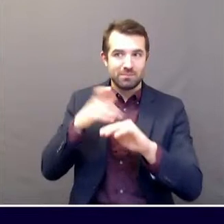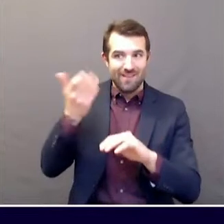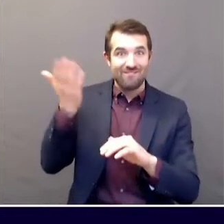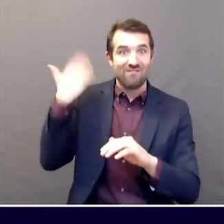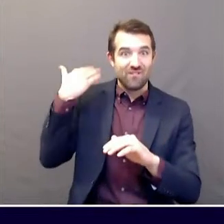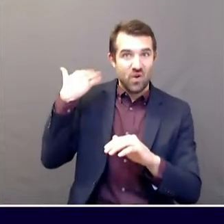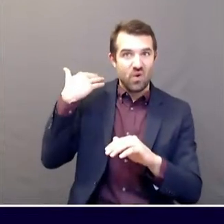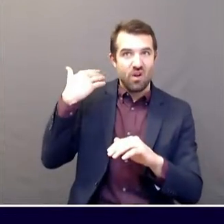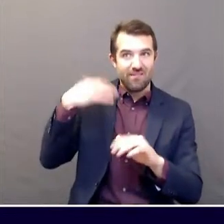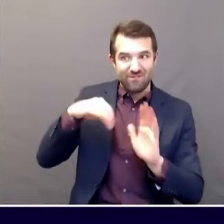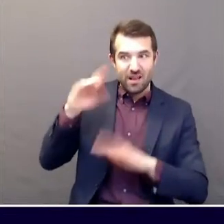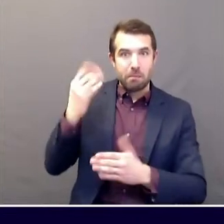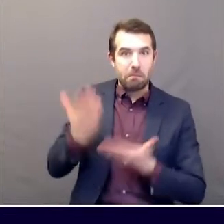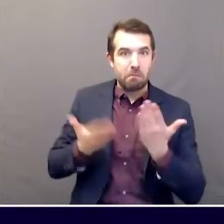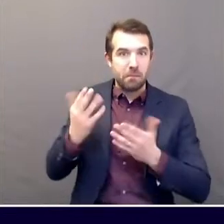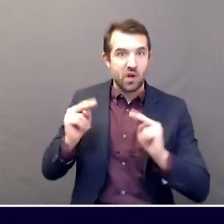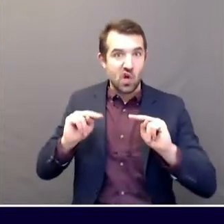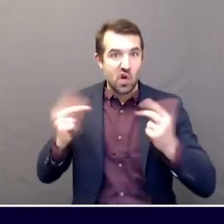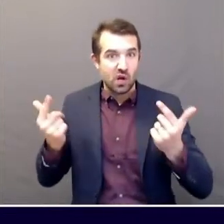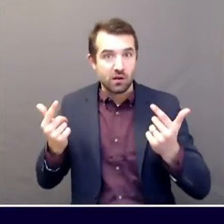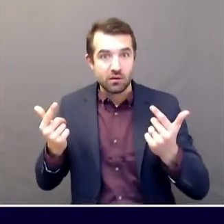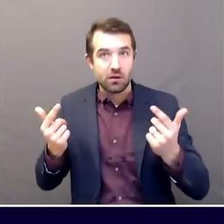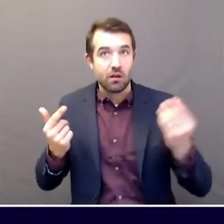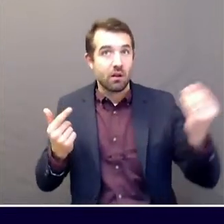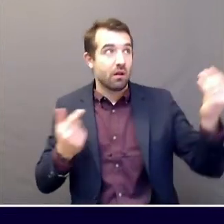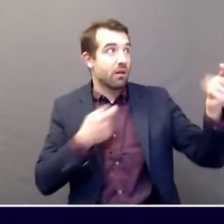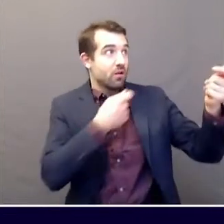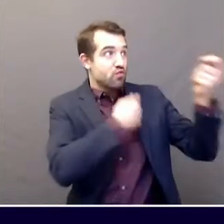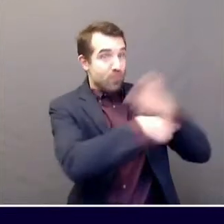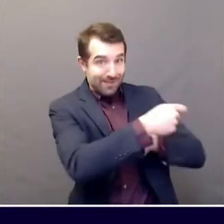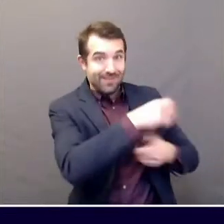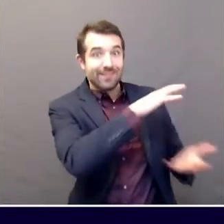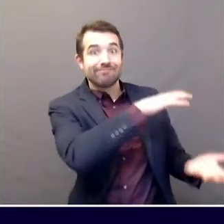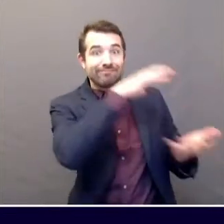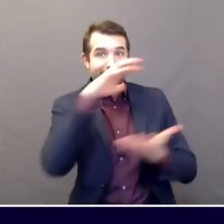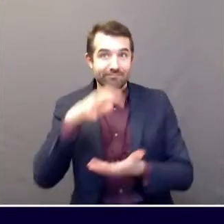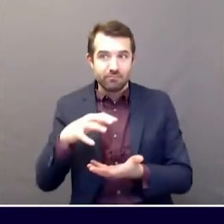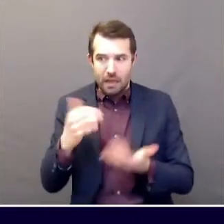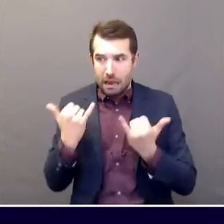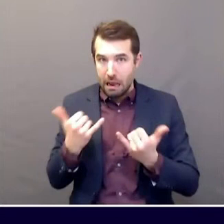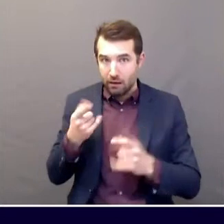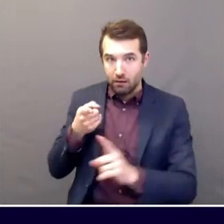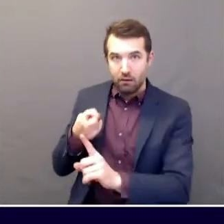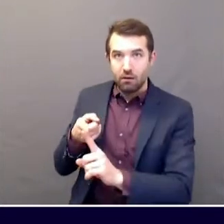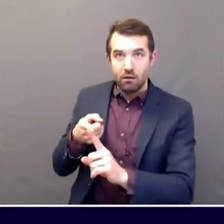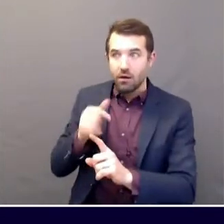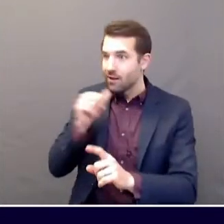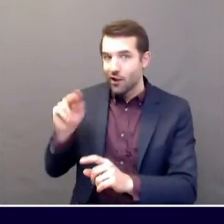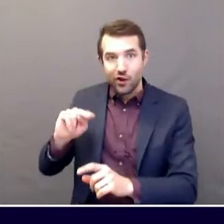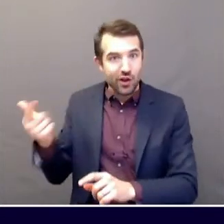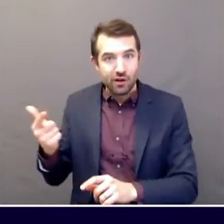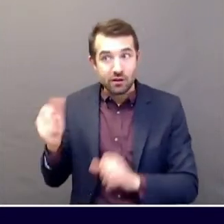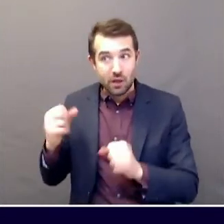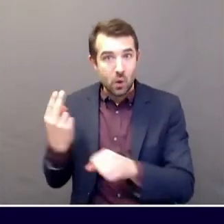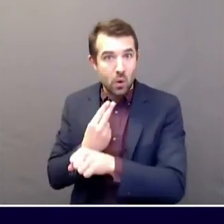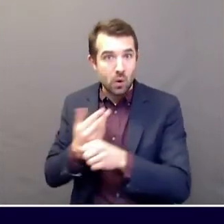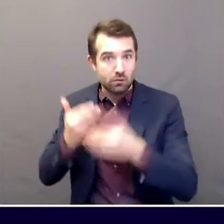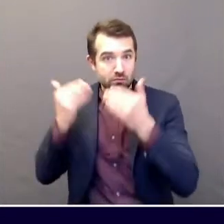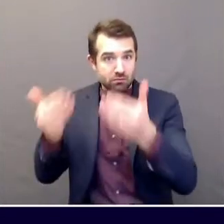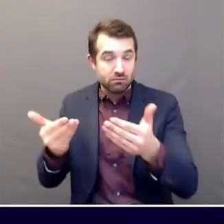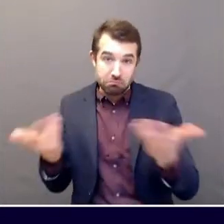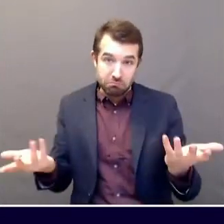use those? Very good question, Jessica. That is under discussion right now with the US CDC and Operation Warp